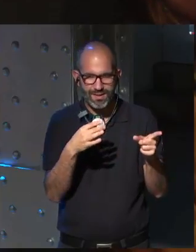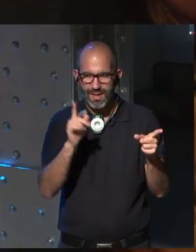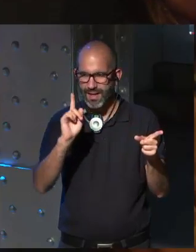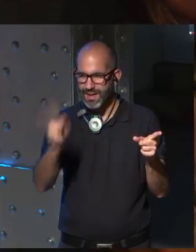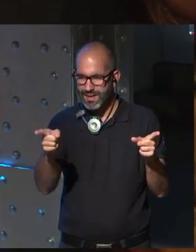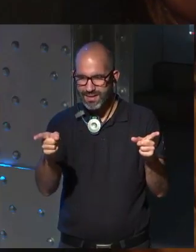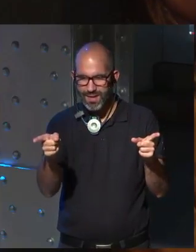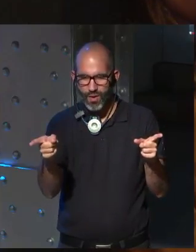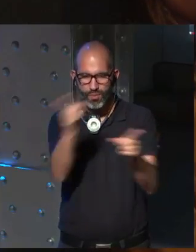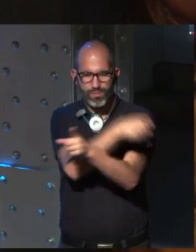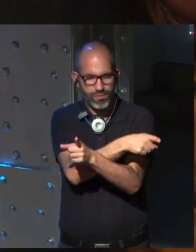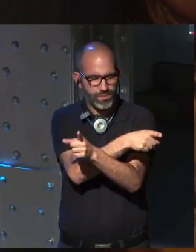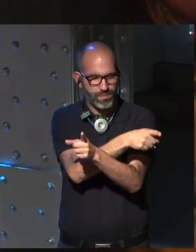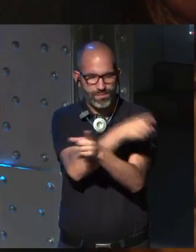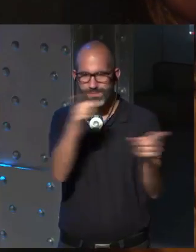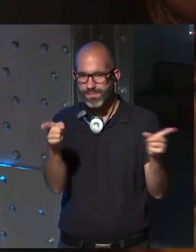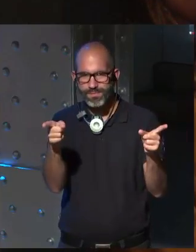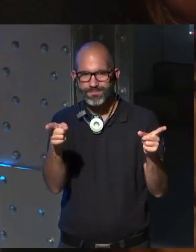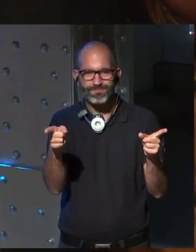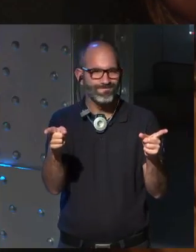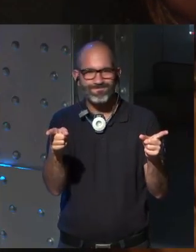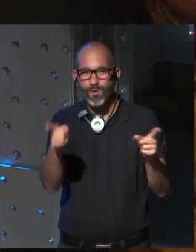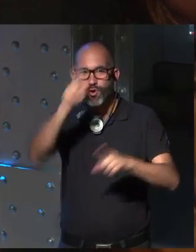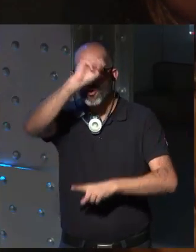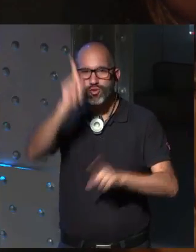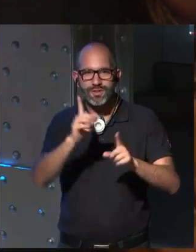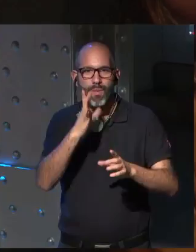coexist better in the future?